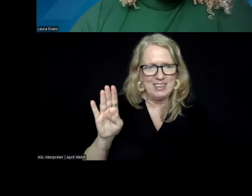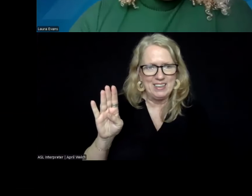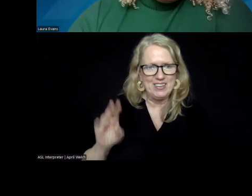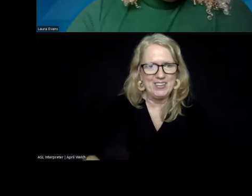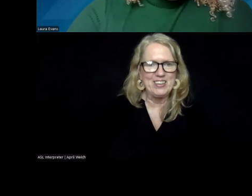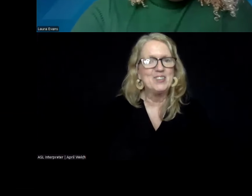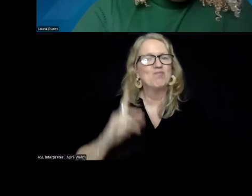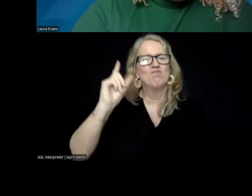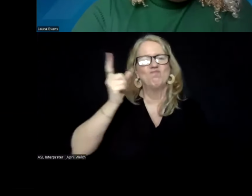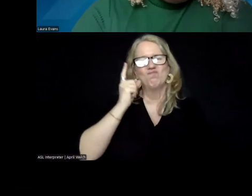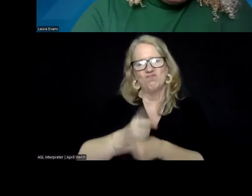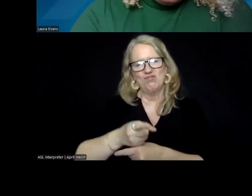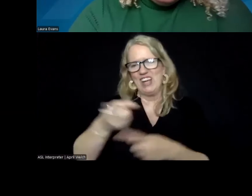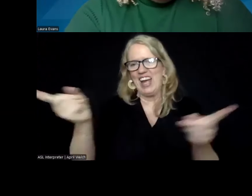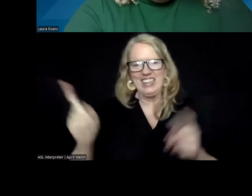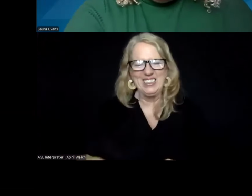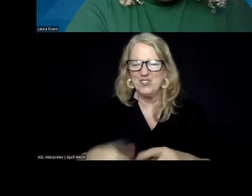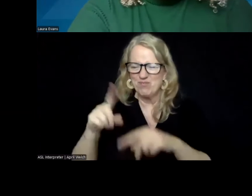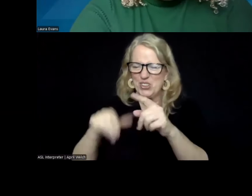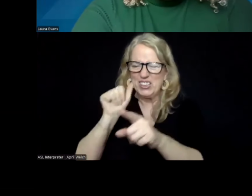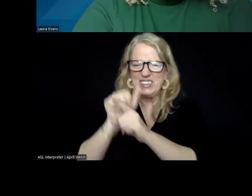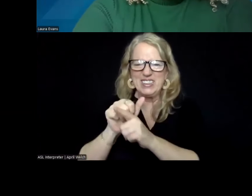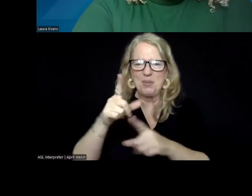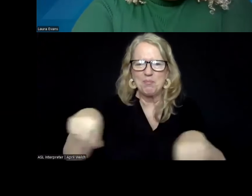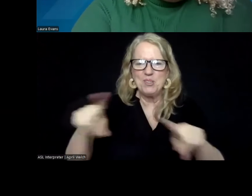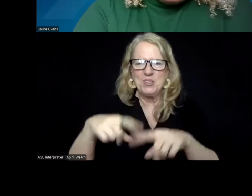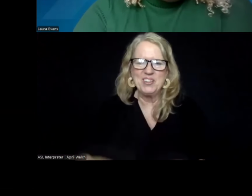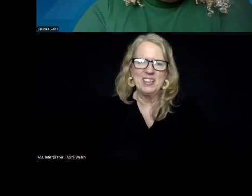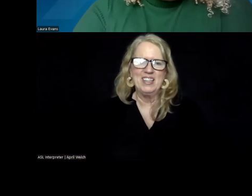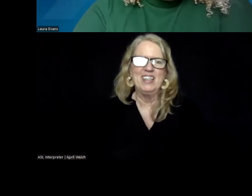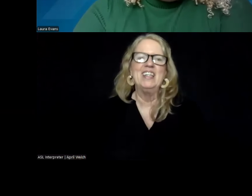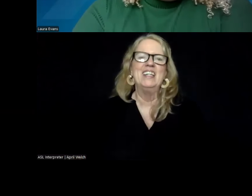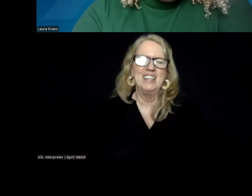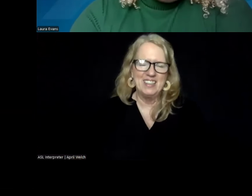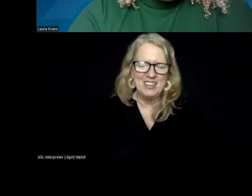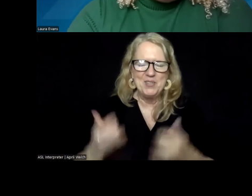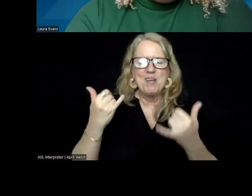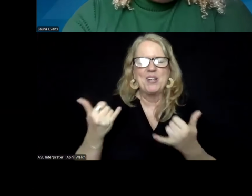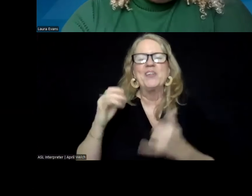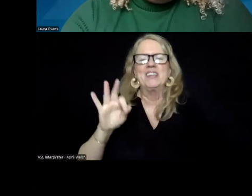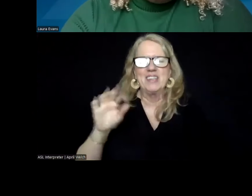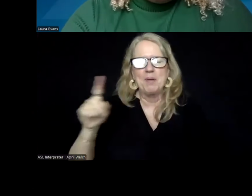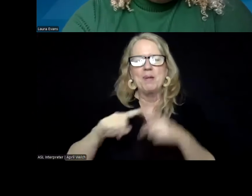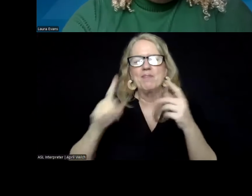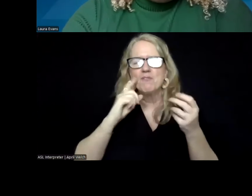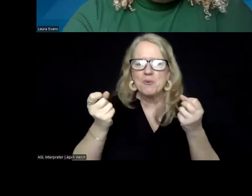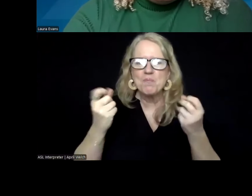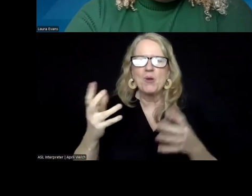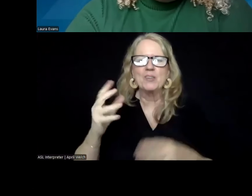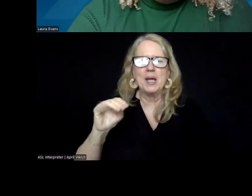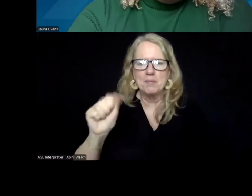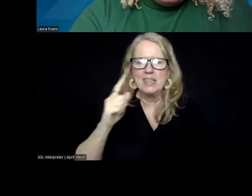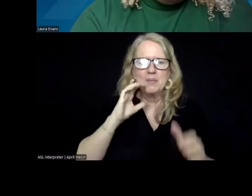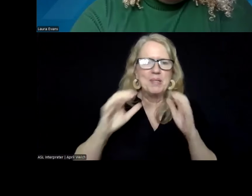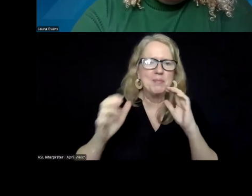You guys are right. We couldn't stump you. So modernizing 911 includes multimedia communication,